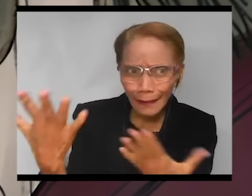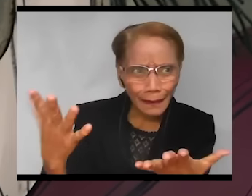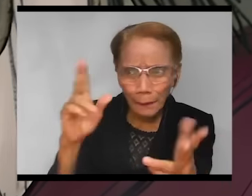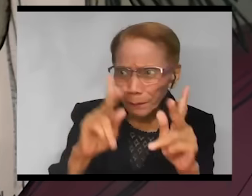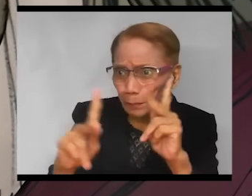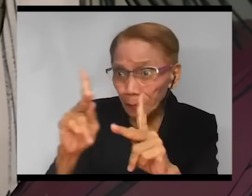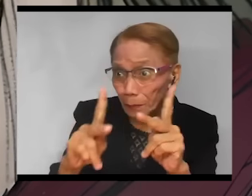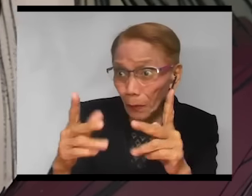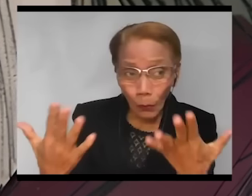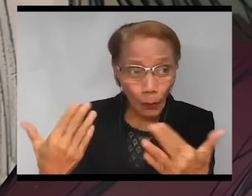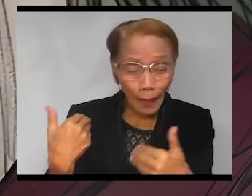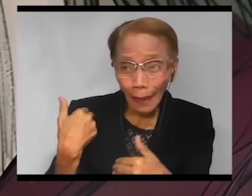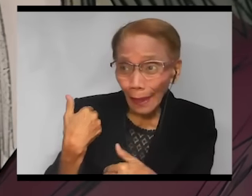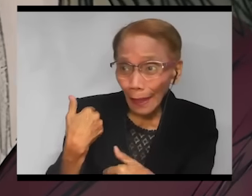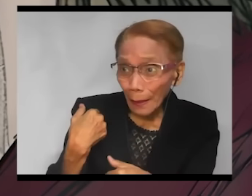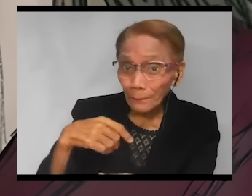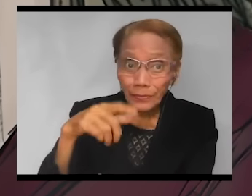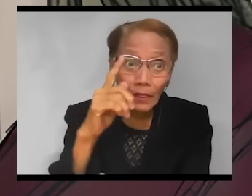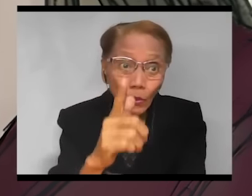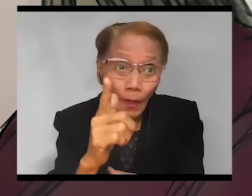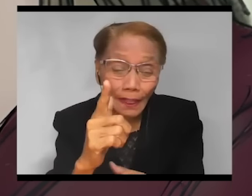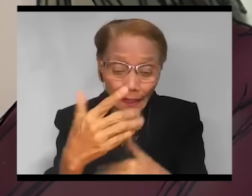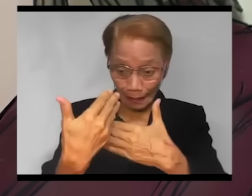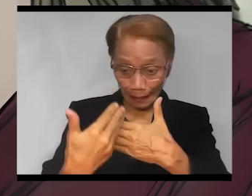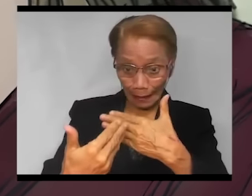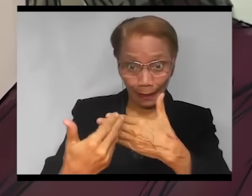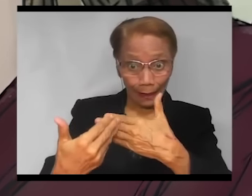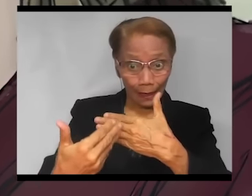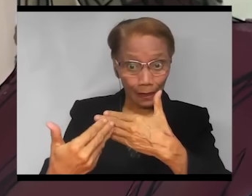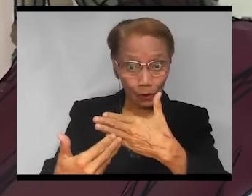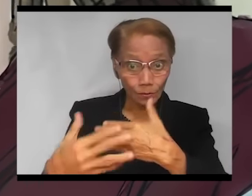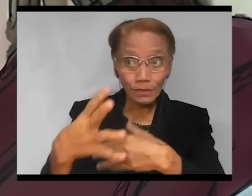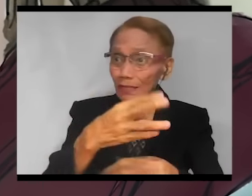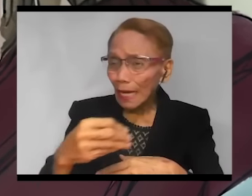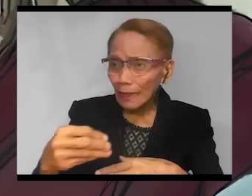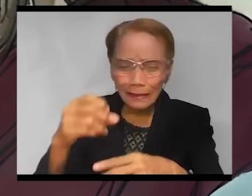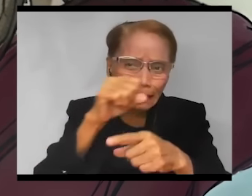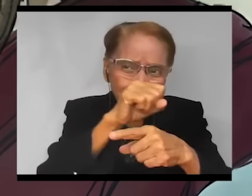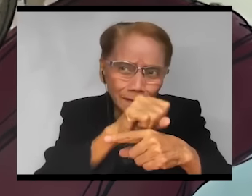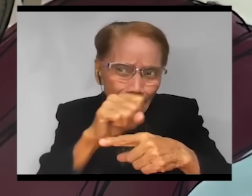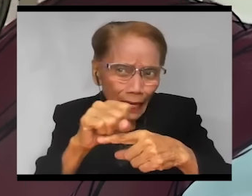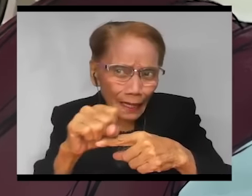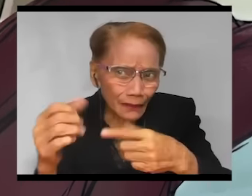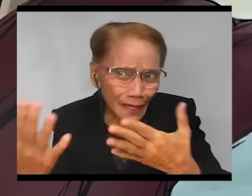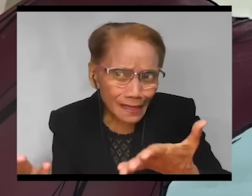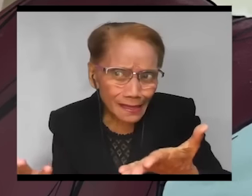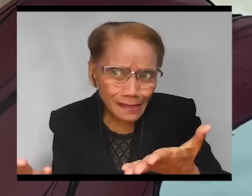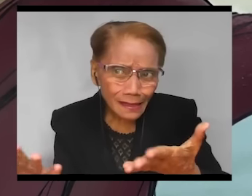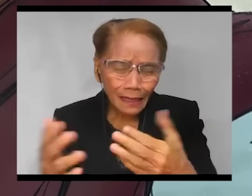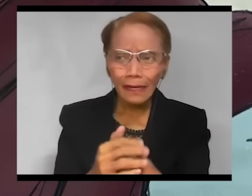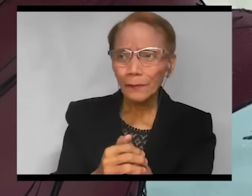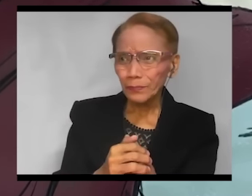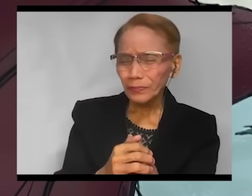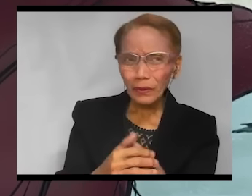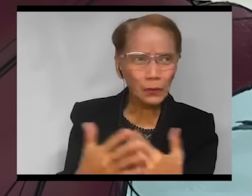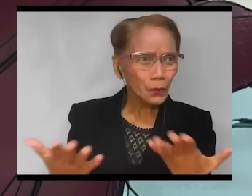people? We have 20 barley loaves and some grains. We are